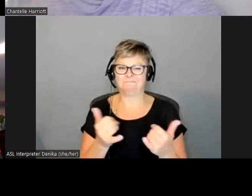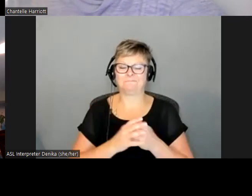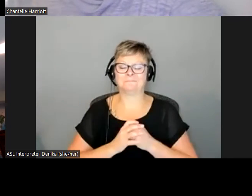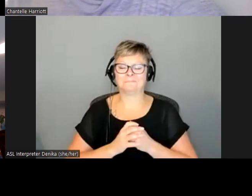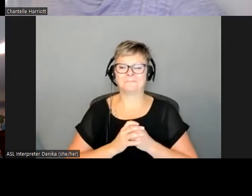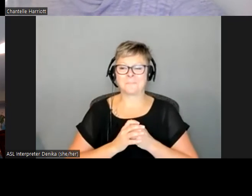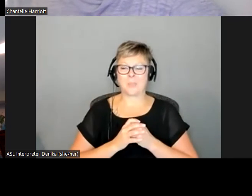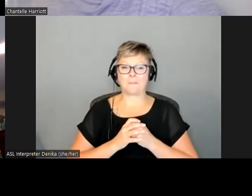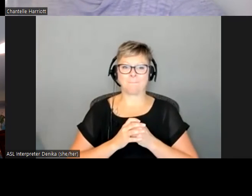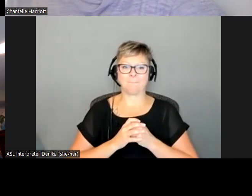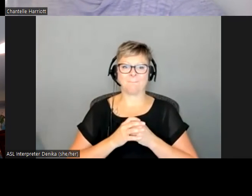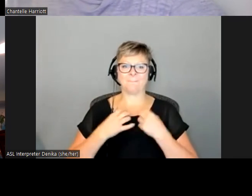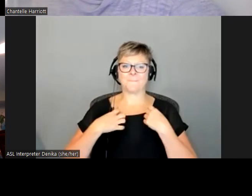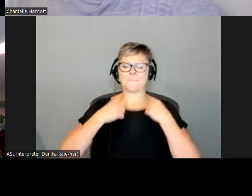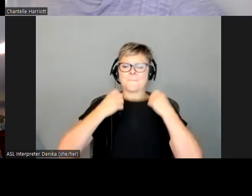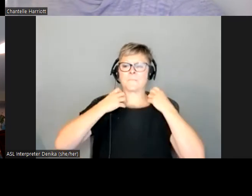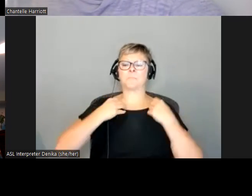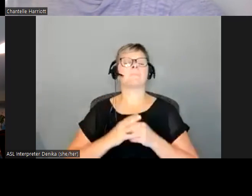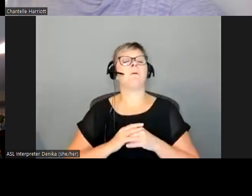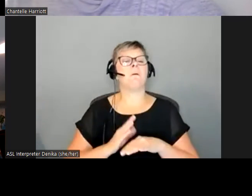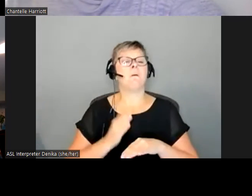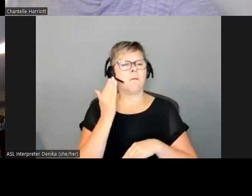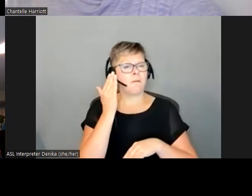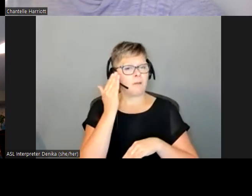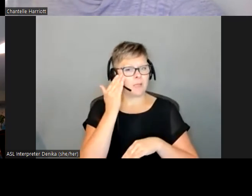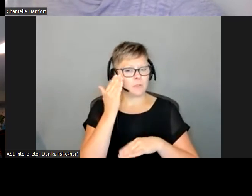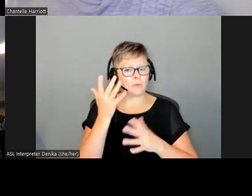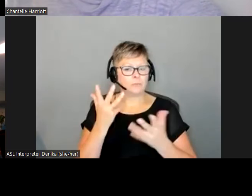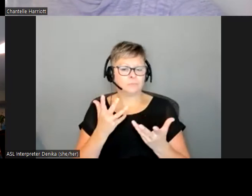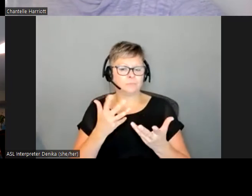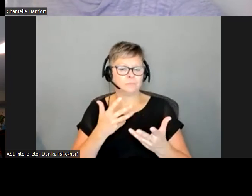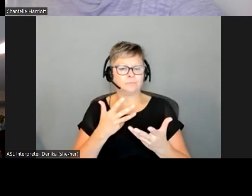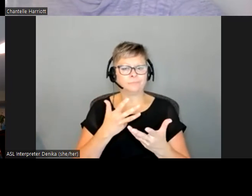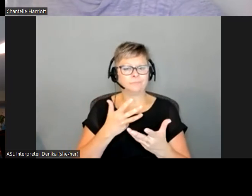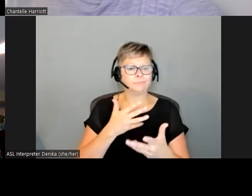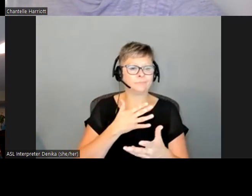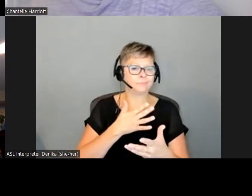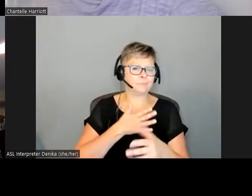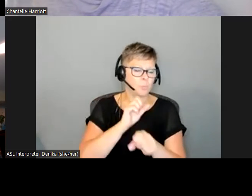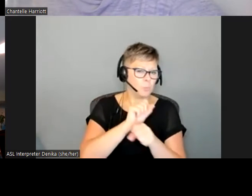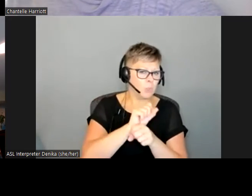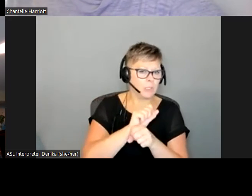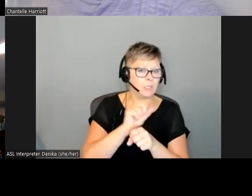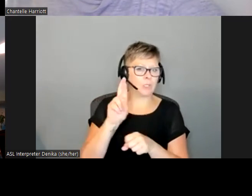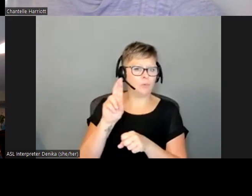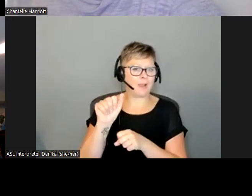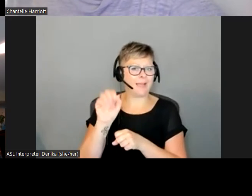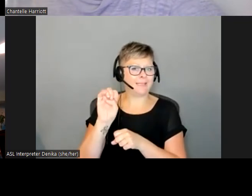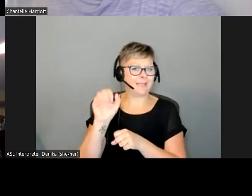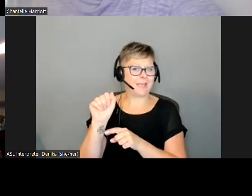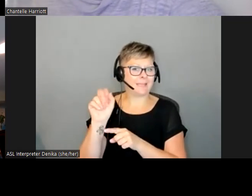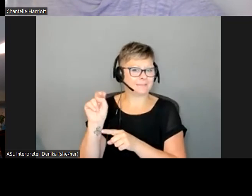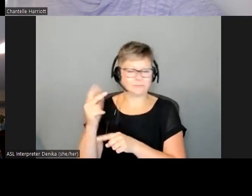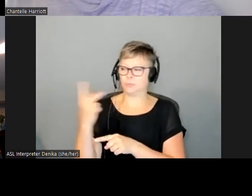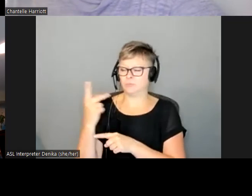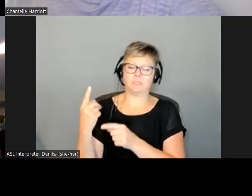When I know that in our work, Rayanne and myself, we very more and more talk about and hear